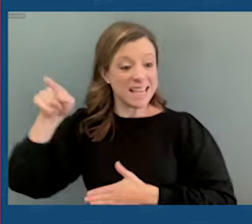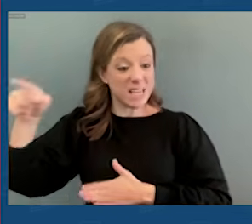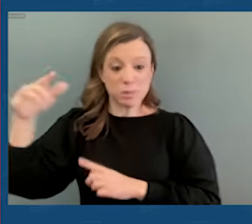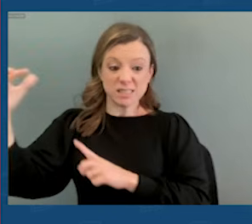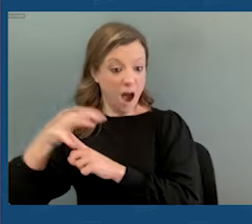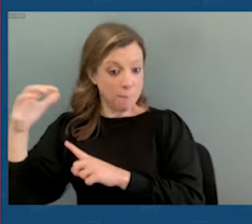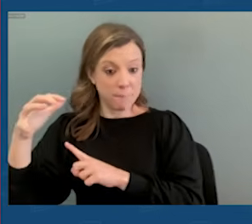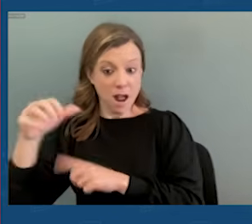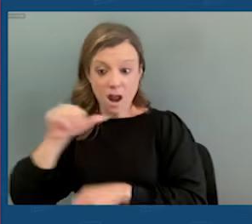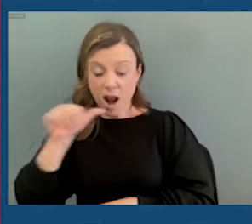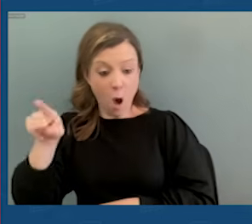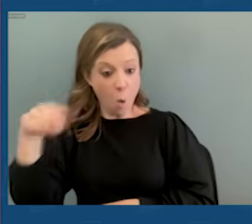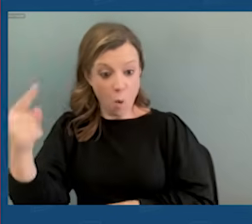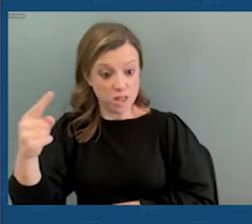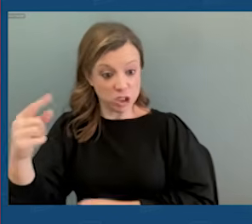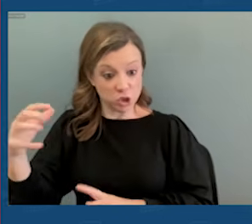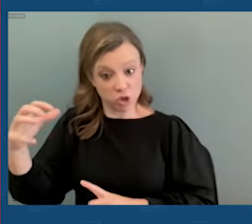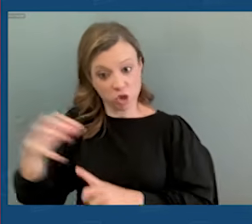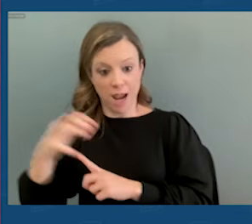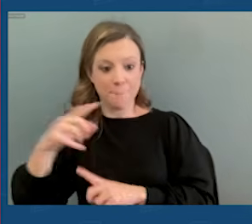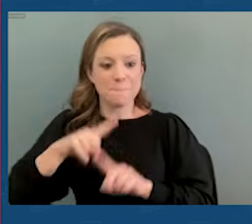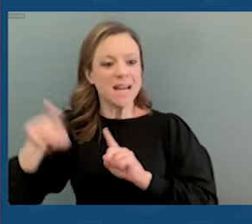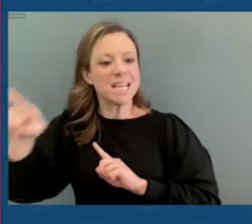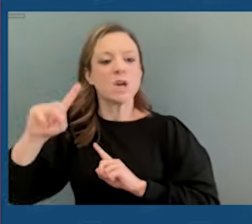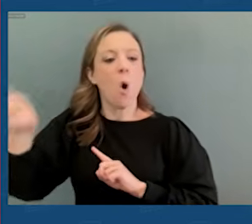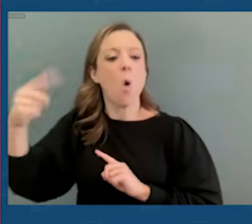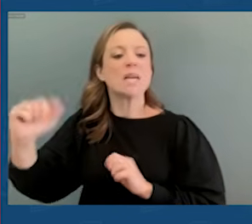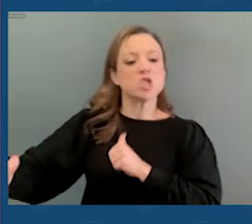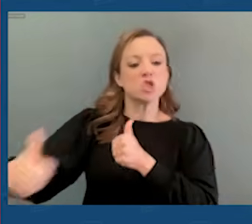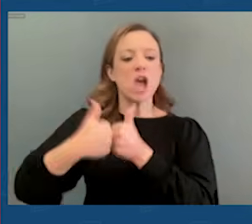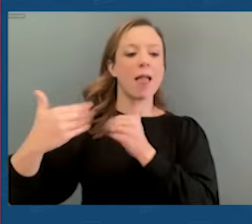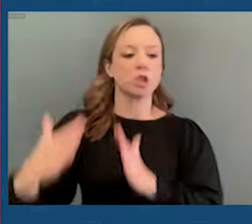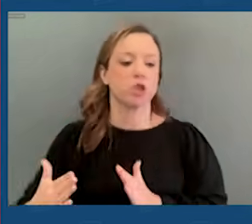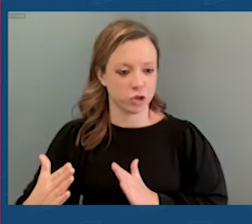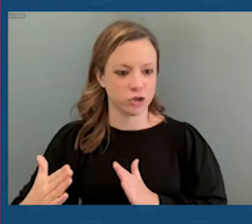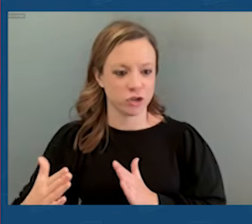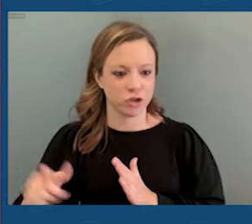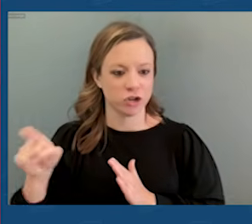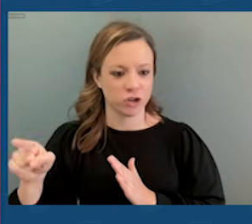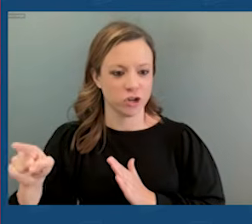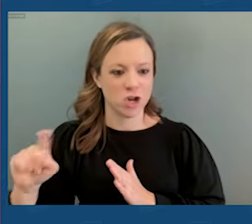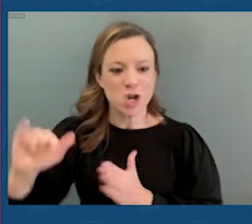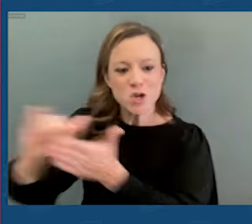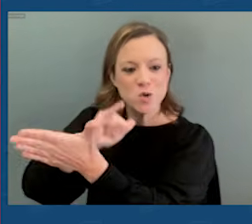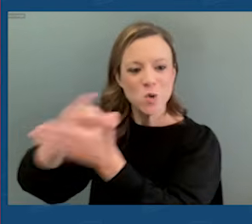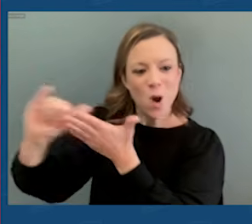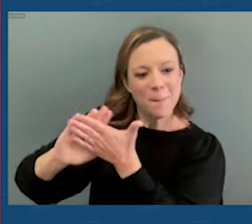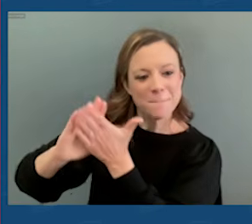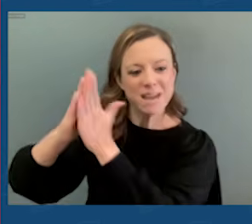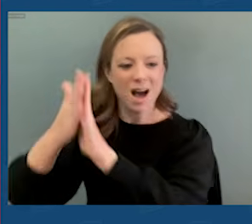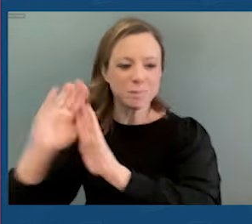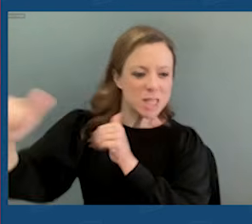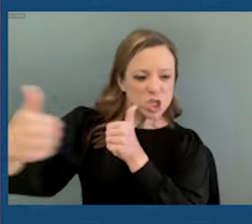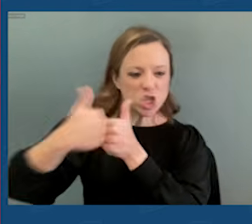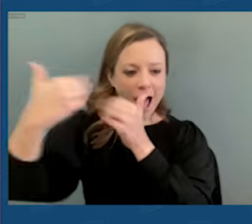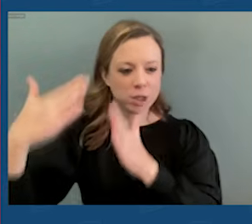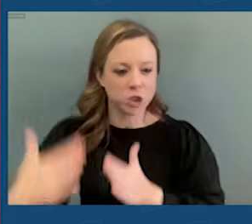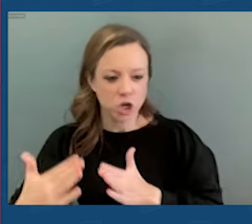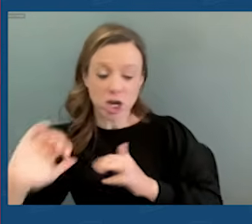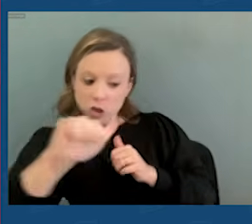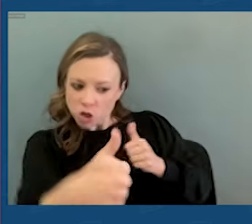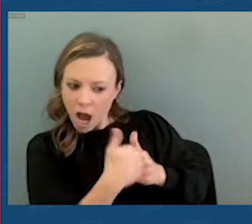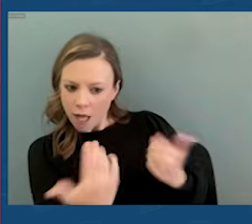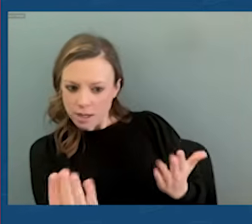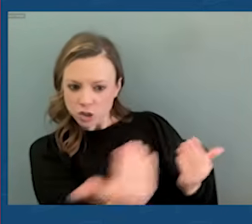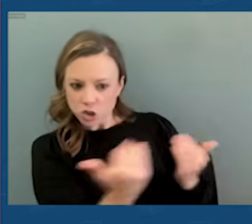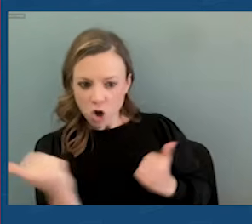Ali was the greatest because he was always the challenger. New York, be the challenger, This commission is the challenger. The governor